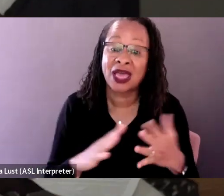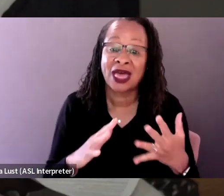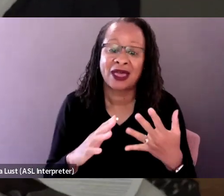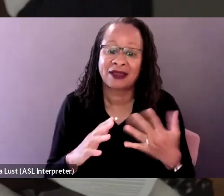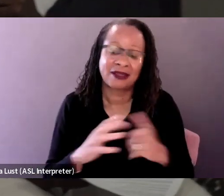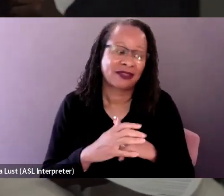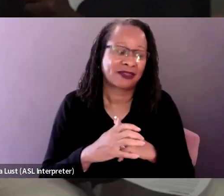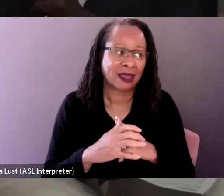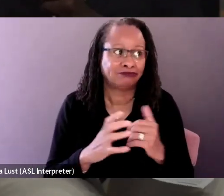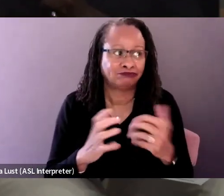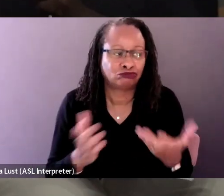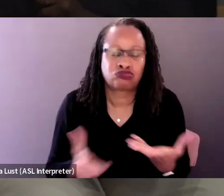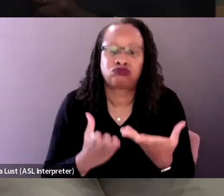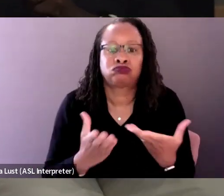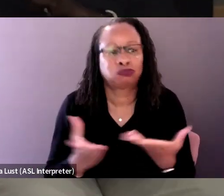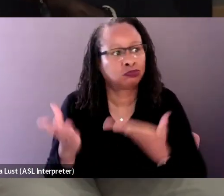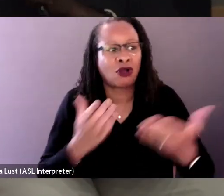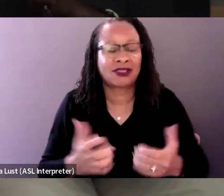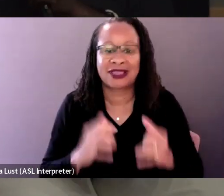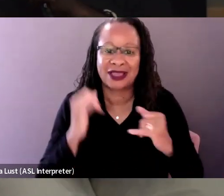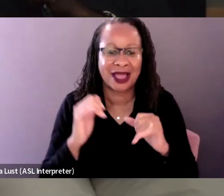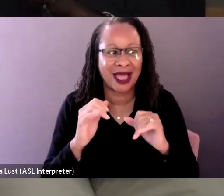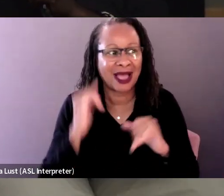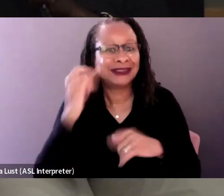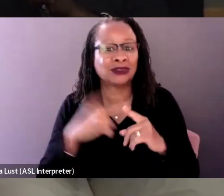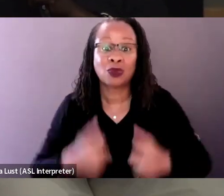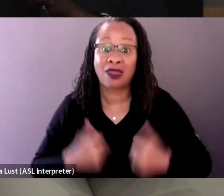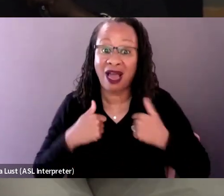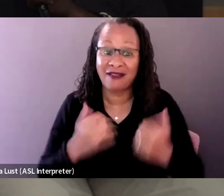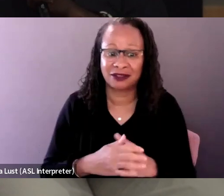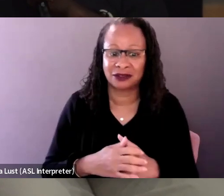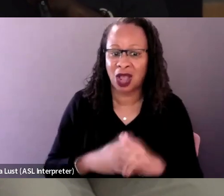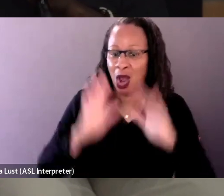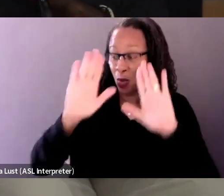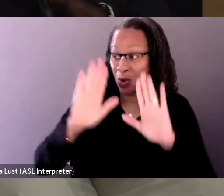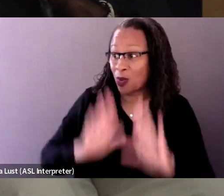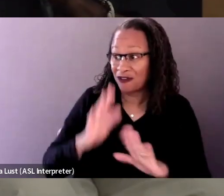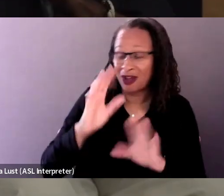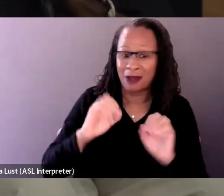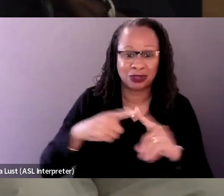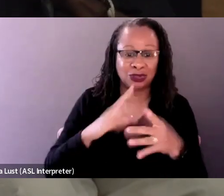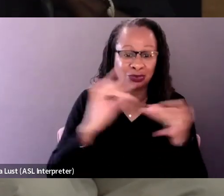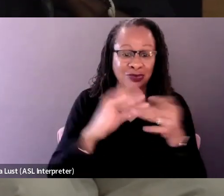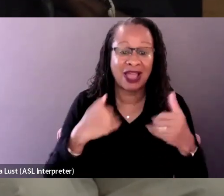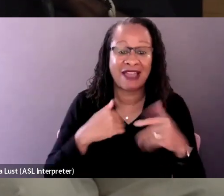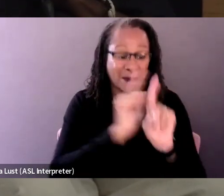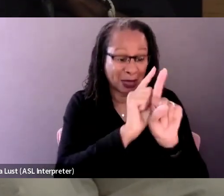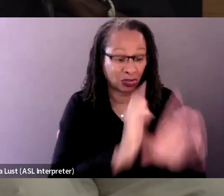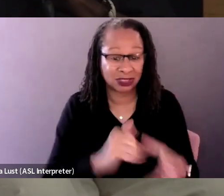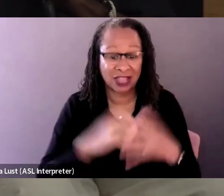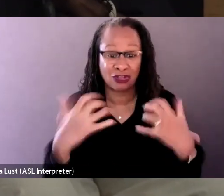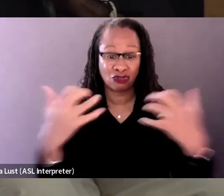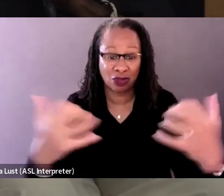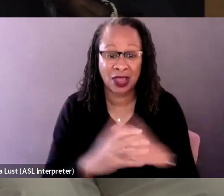life. Oh, thank you. What a great opportunity to acknowledge. I have some mentors in the crowd as well. Both Olivia and